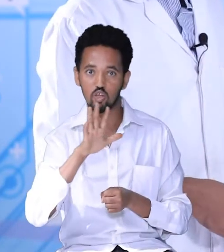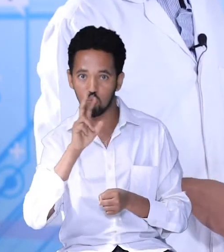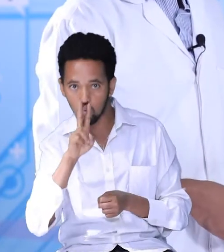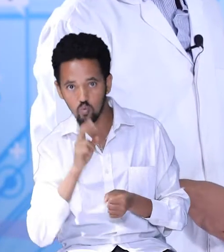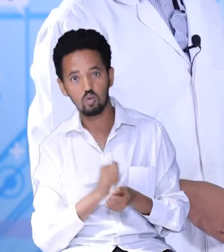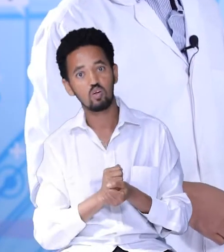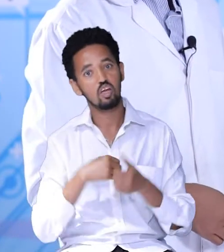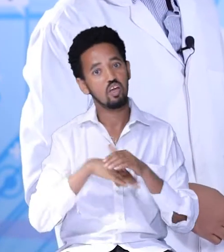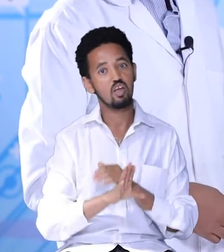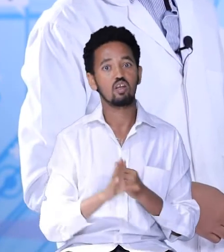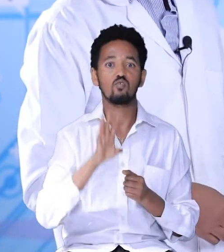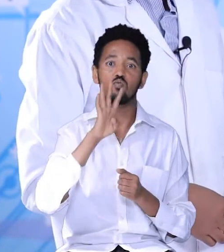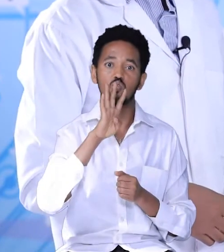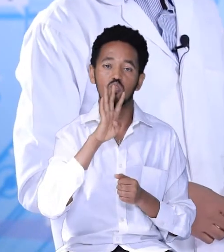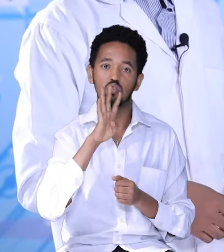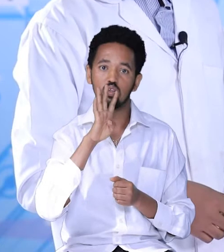49.